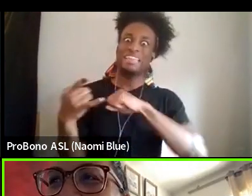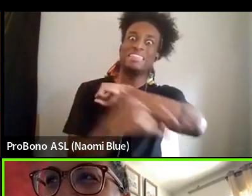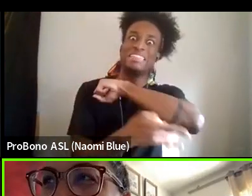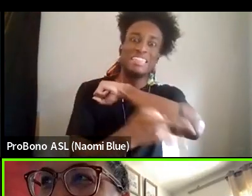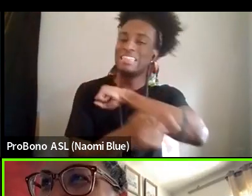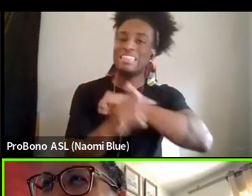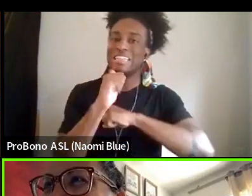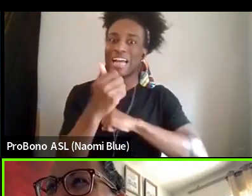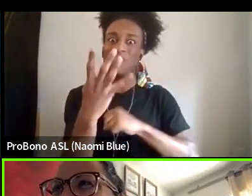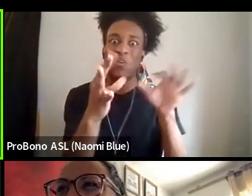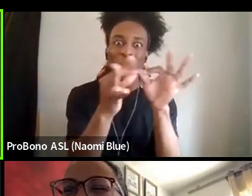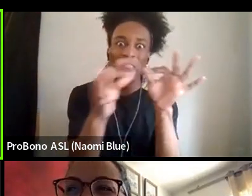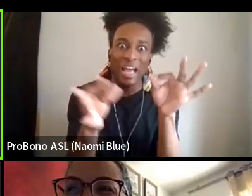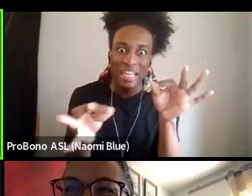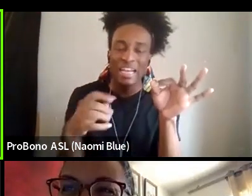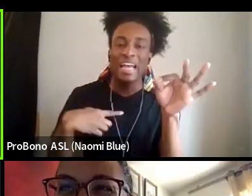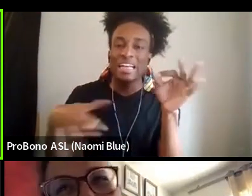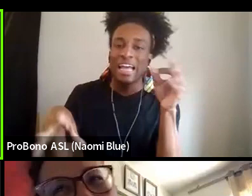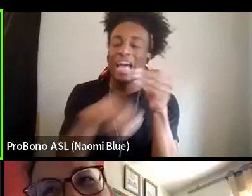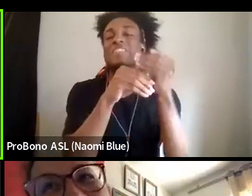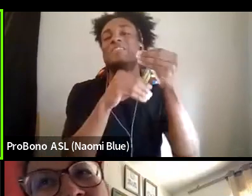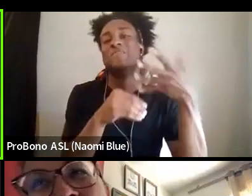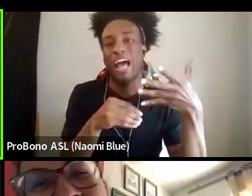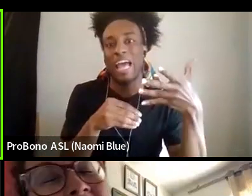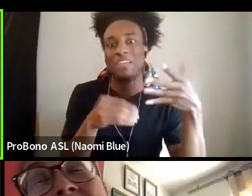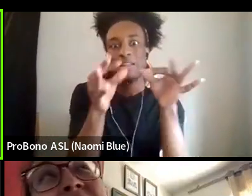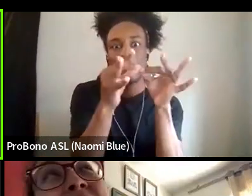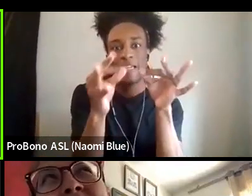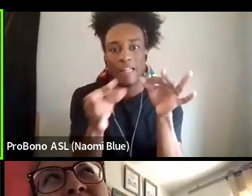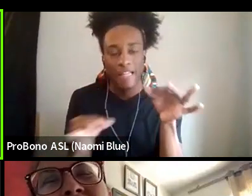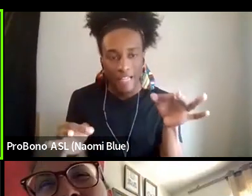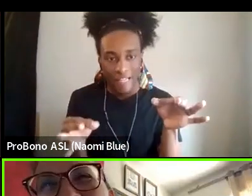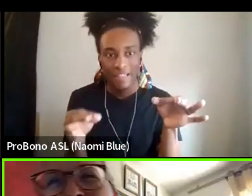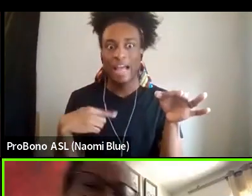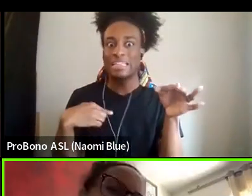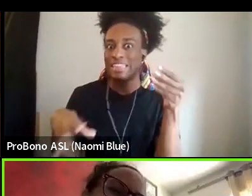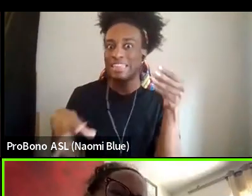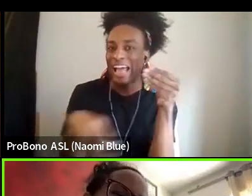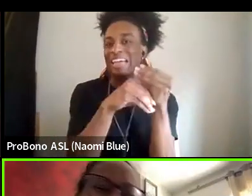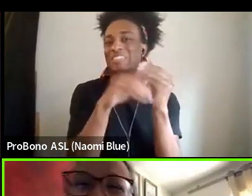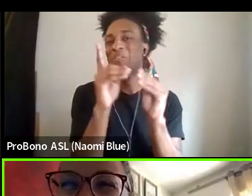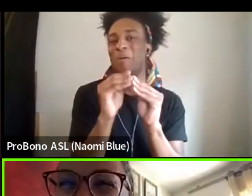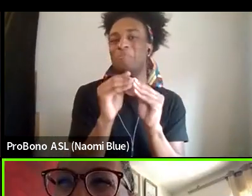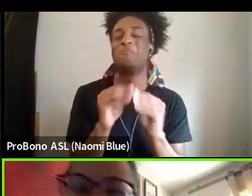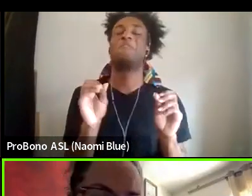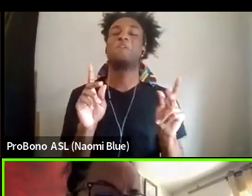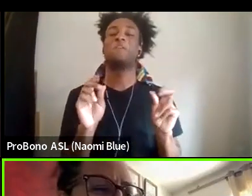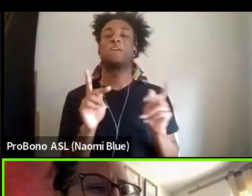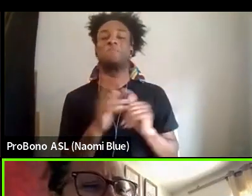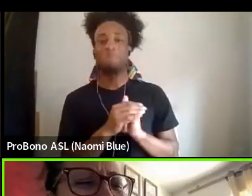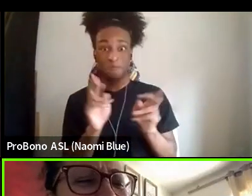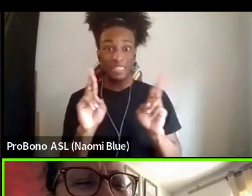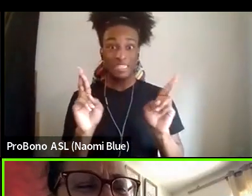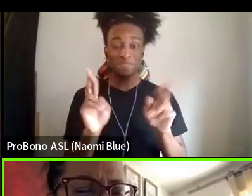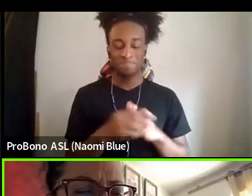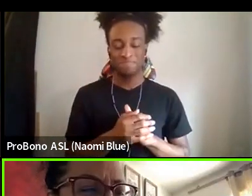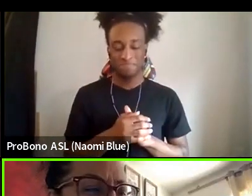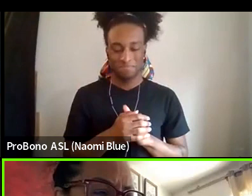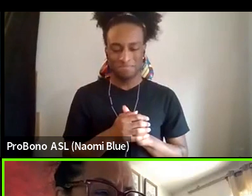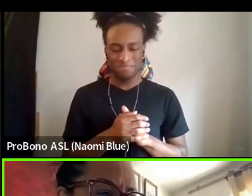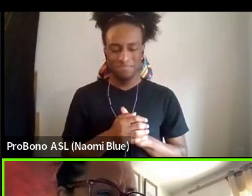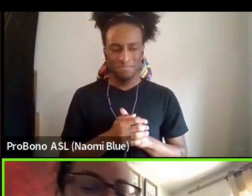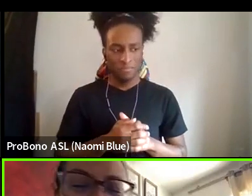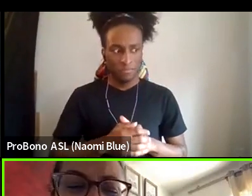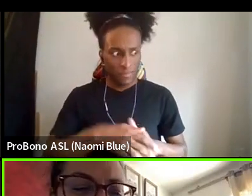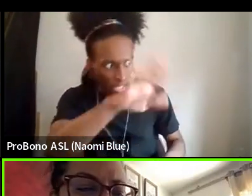lines, I needed five lines to give you setting and conflict. So I had to go one more line. All right. Okay. Ready? Hey,